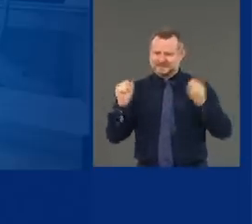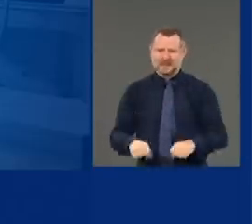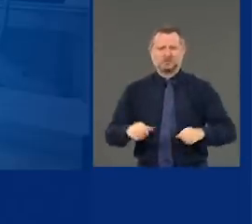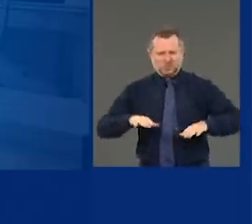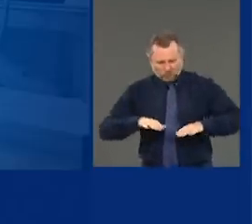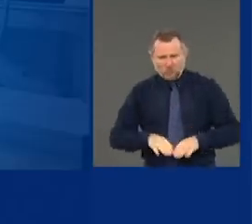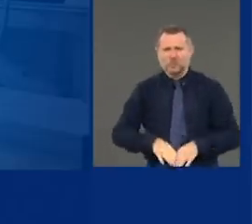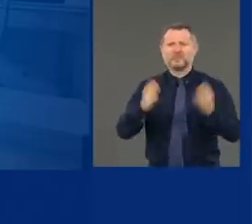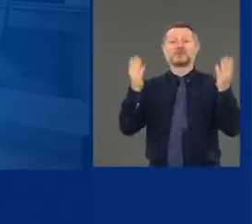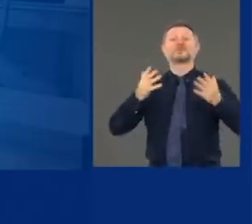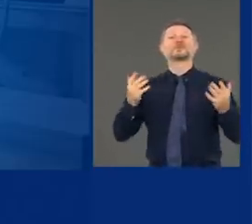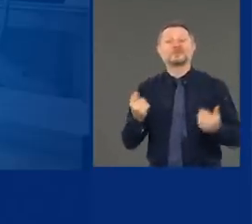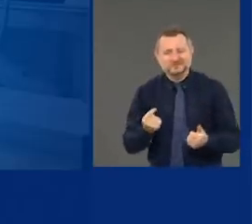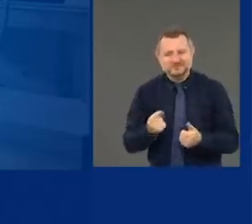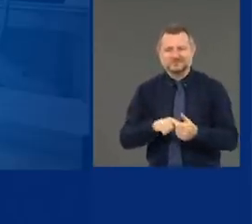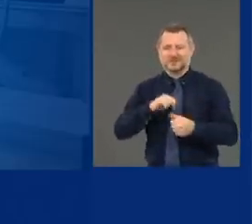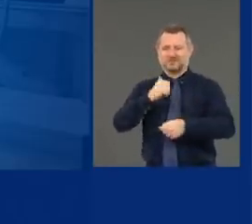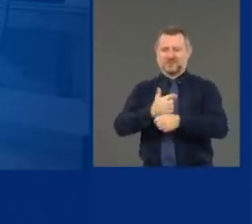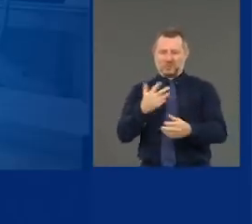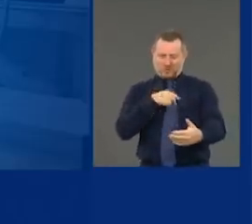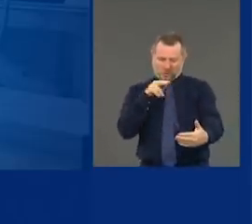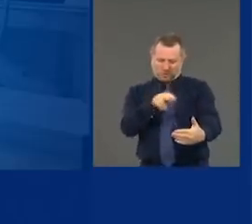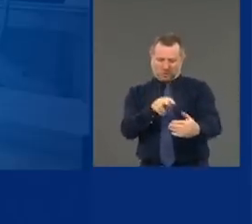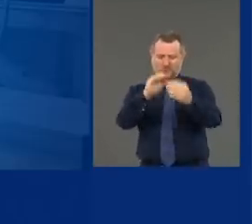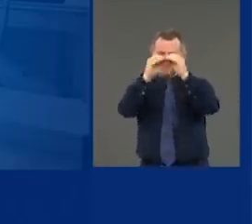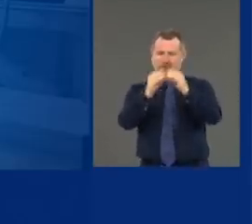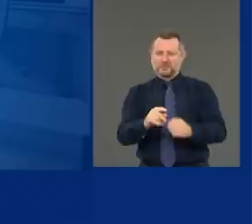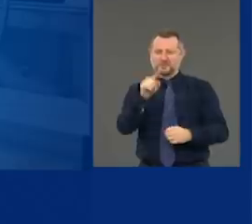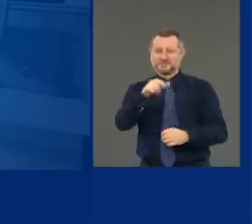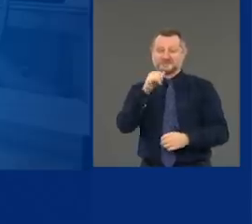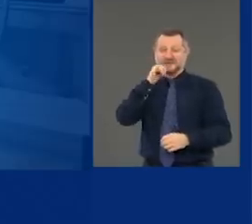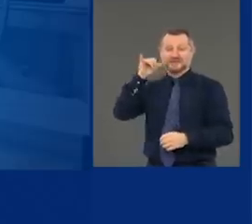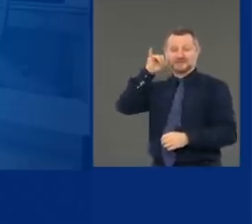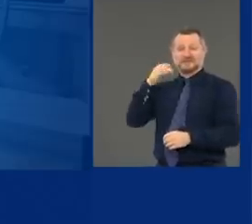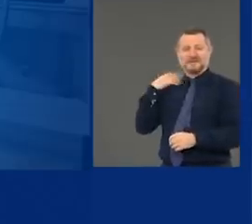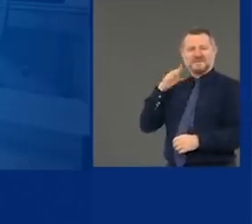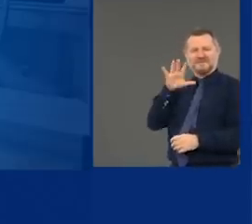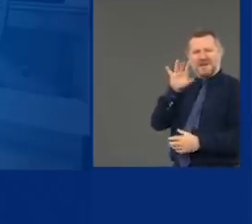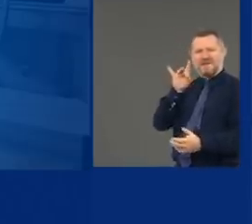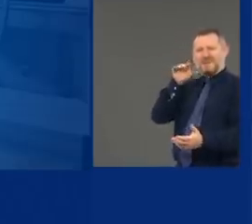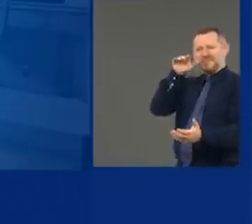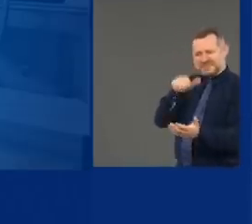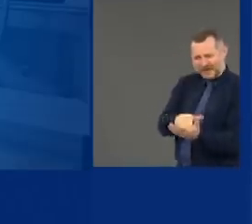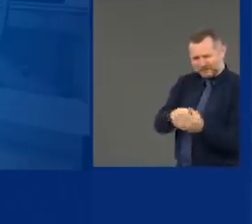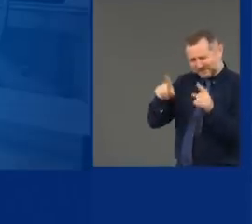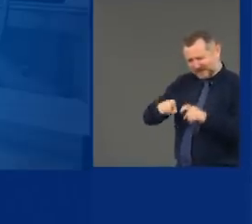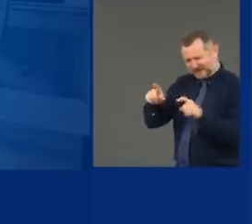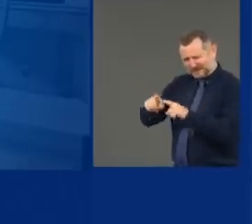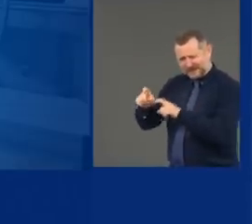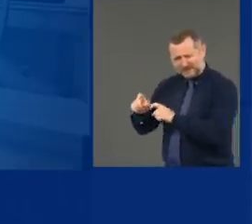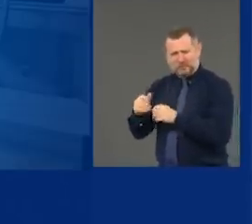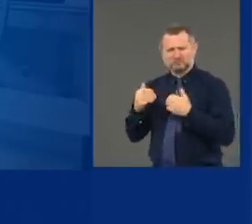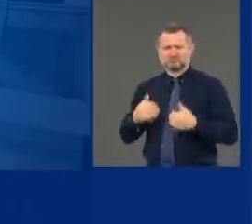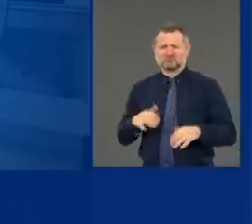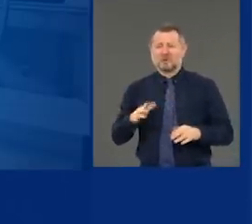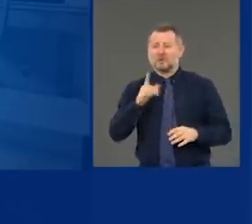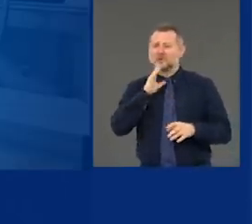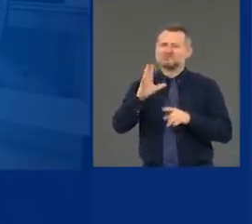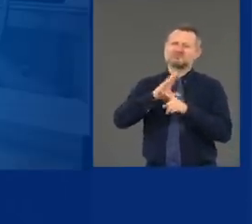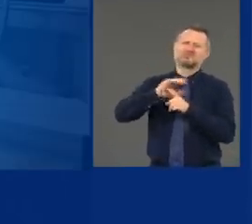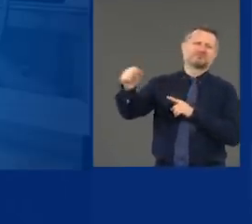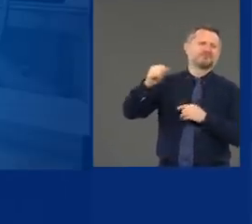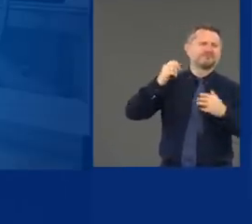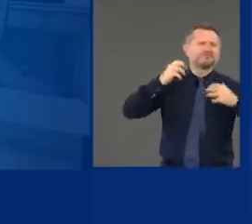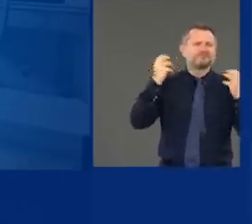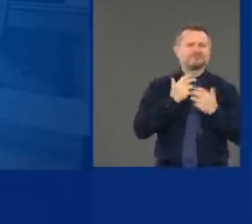on yesterday, 58,000 tests. That is a lot of tests. That is a large sample.